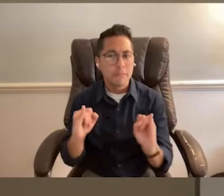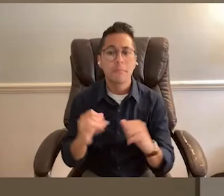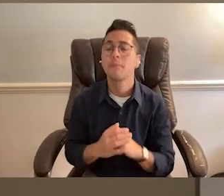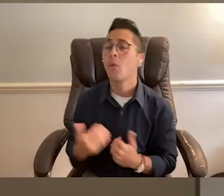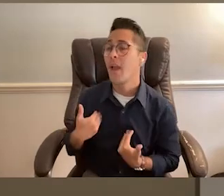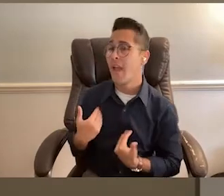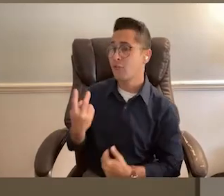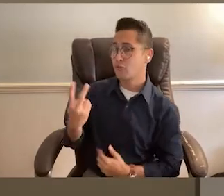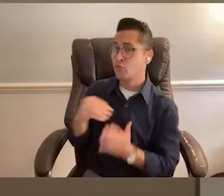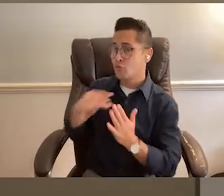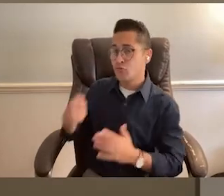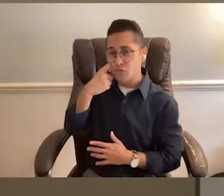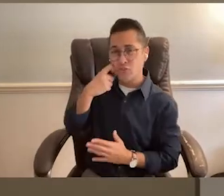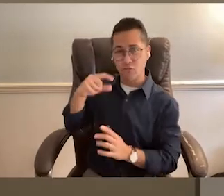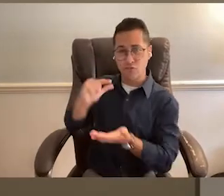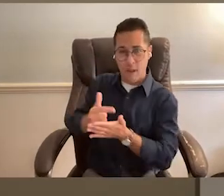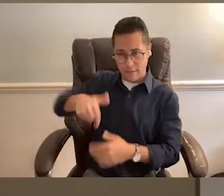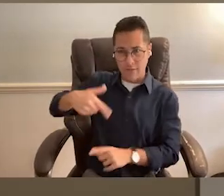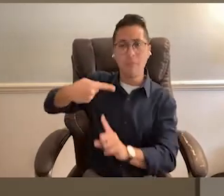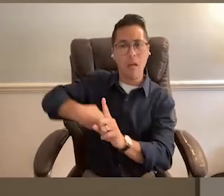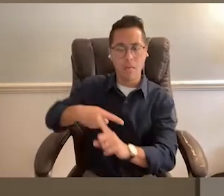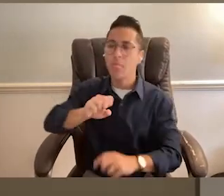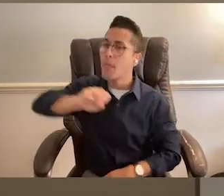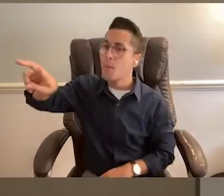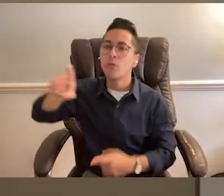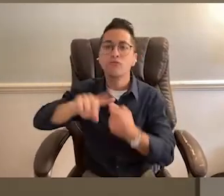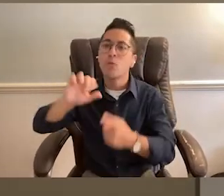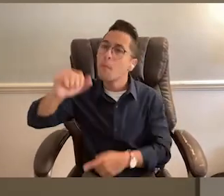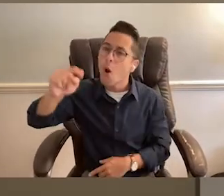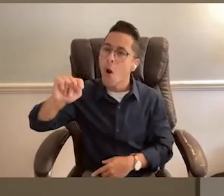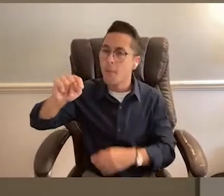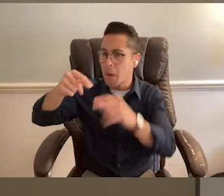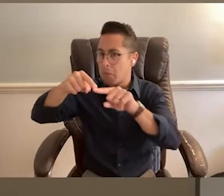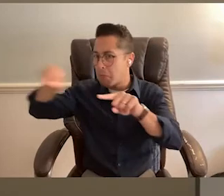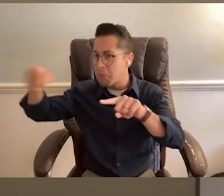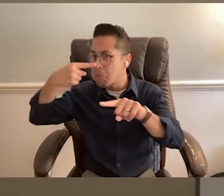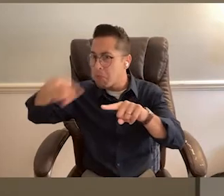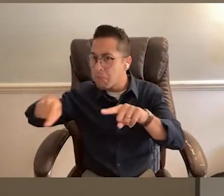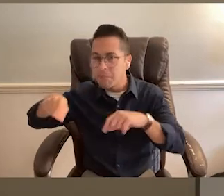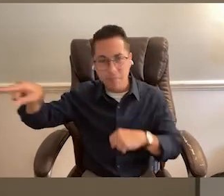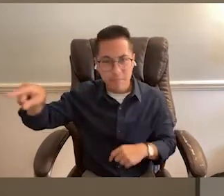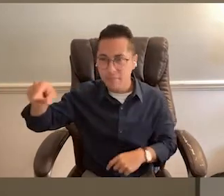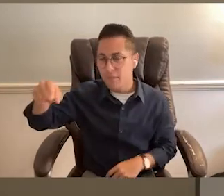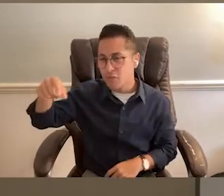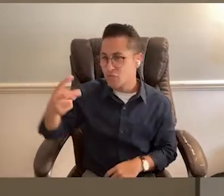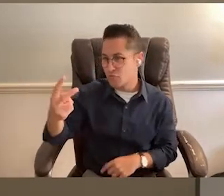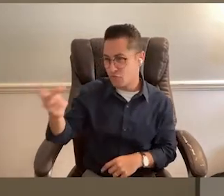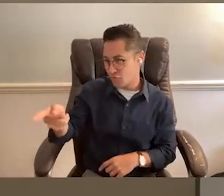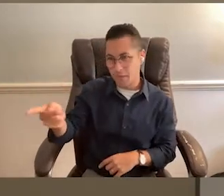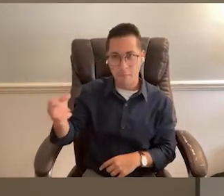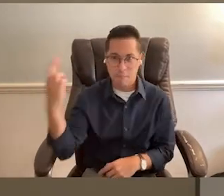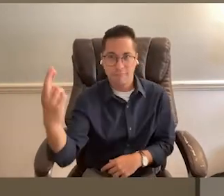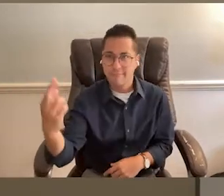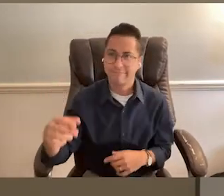phone with you while you walk there. Walk with friends, walk with a mentor. It's a very safe campus, though. We've never had incidents.